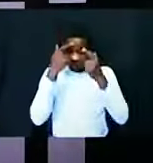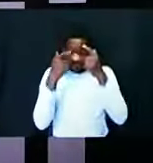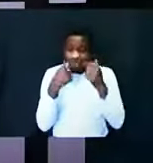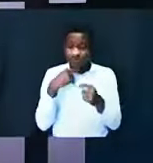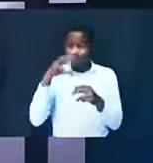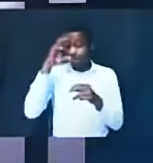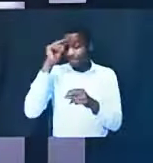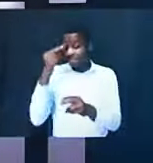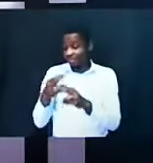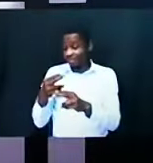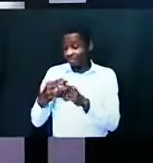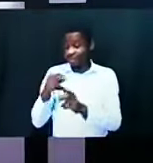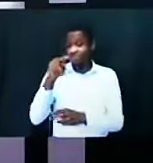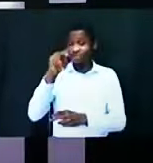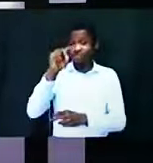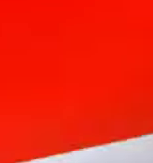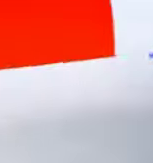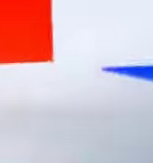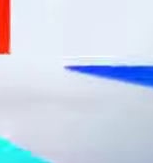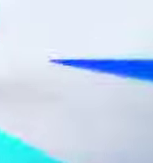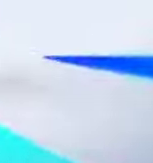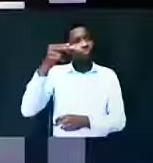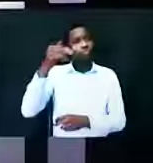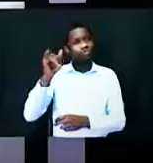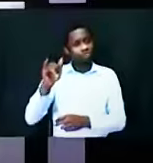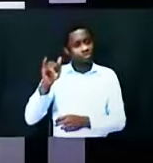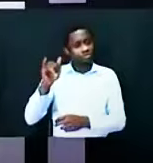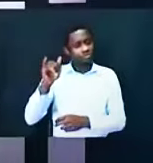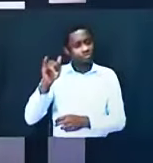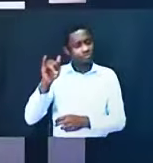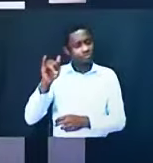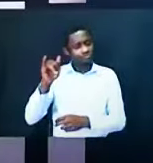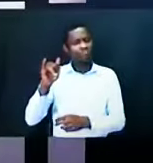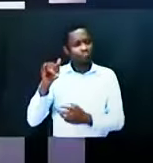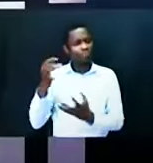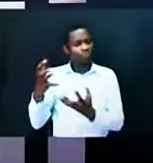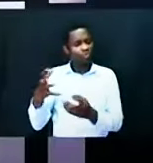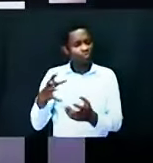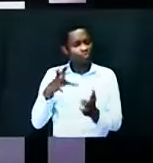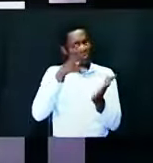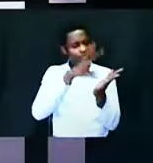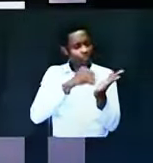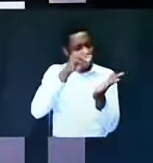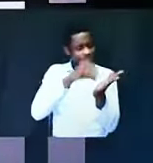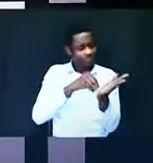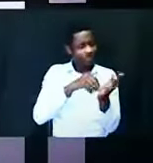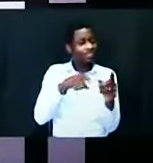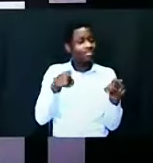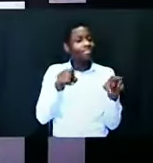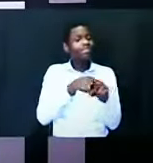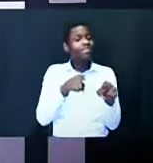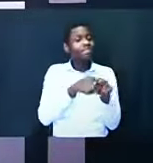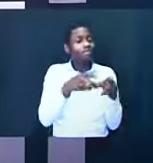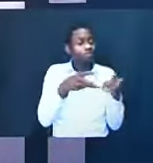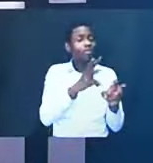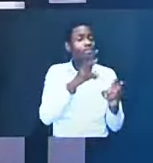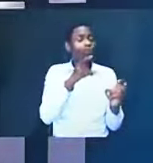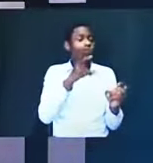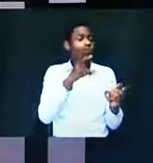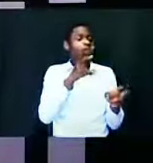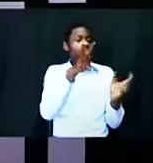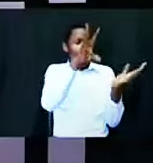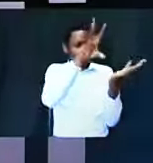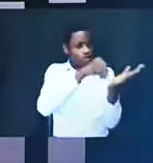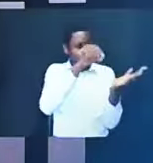want you to imitate me. Me pese usimusuyan me. Just as I imitate Christ. Said the musimusuyan Christo no. Now I'll send Timothy to you. Niti